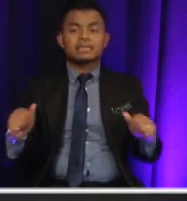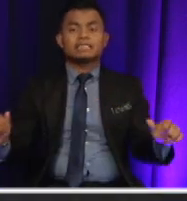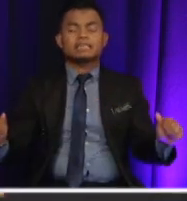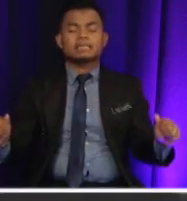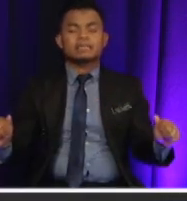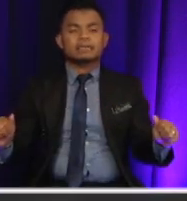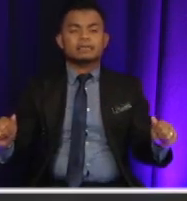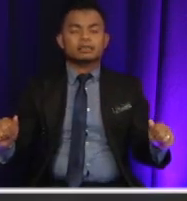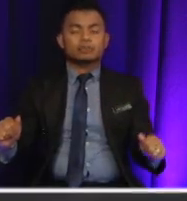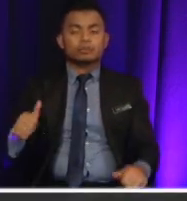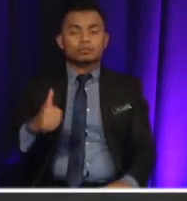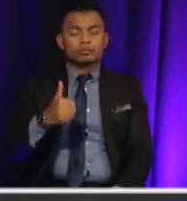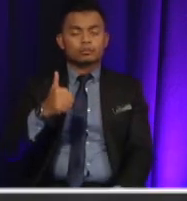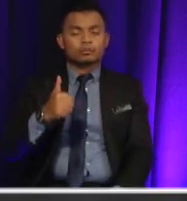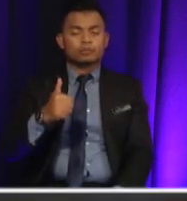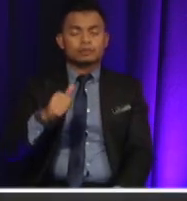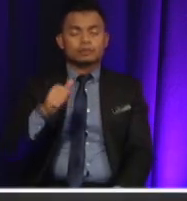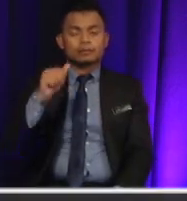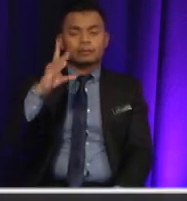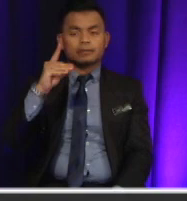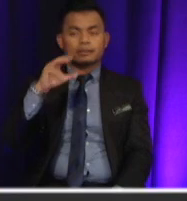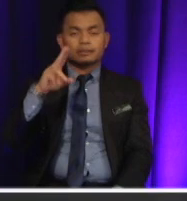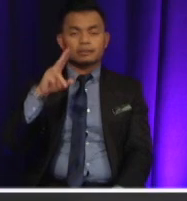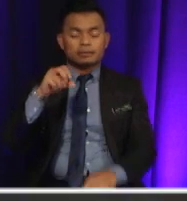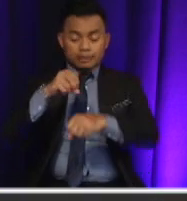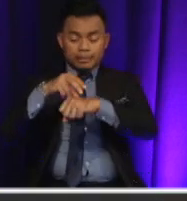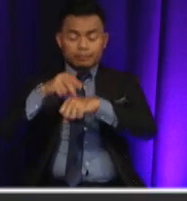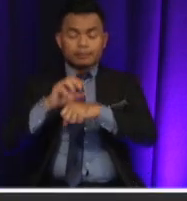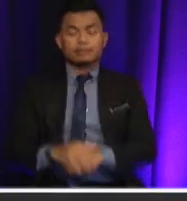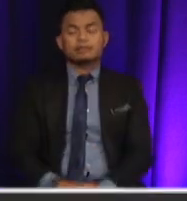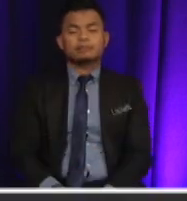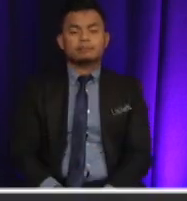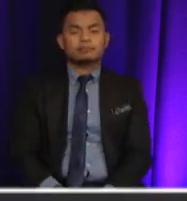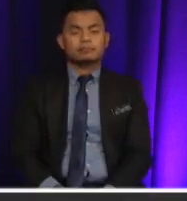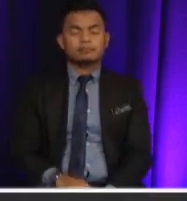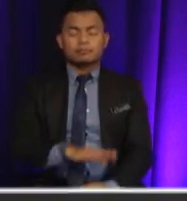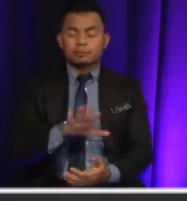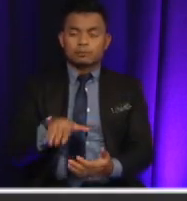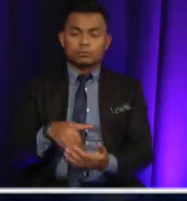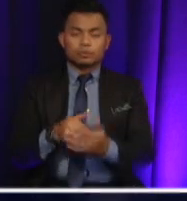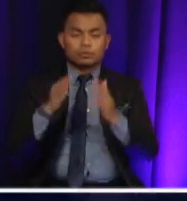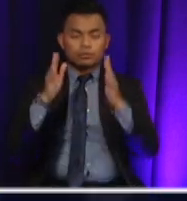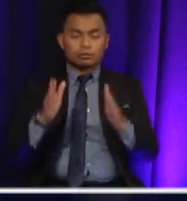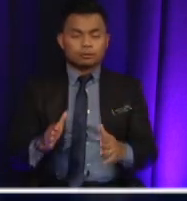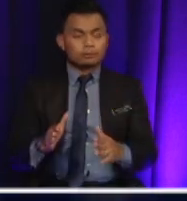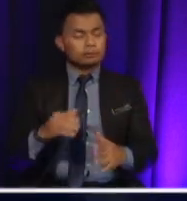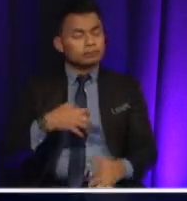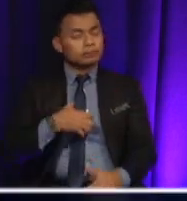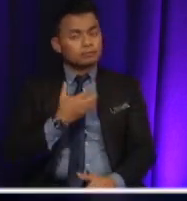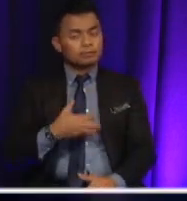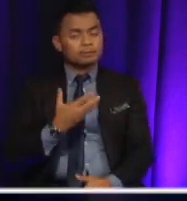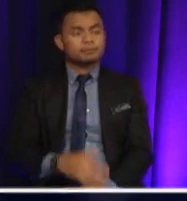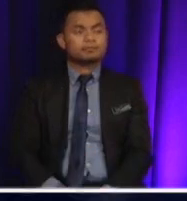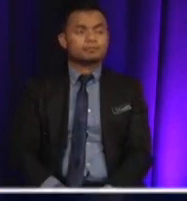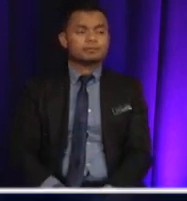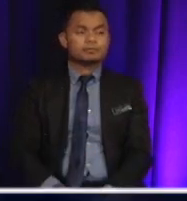advice which no one seems to need. How did you feel after listening to